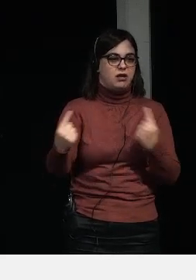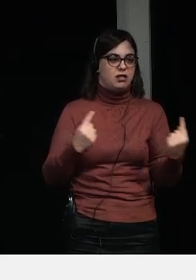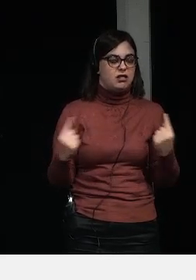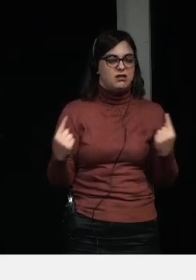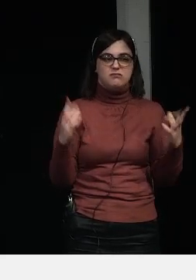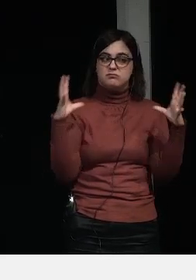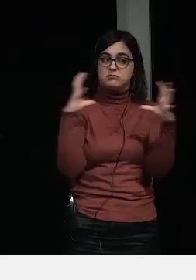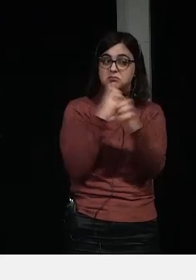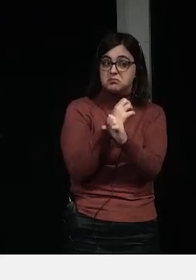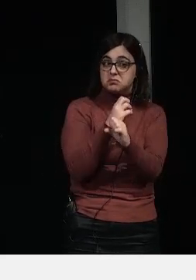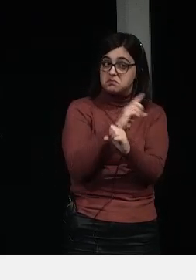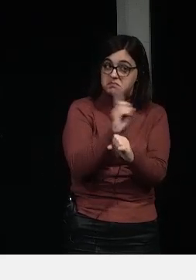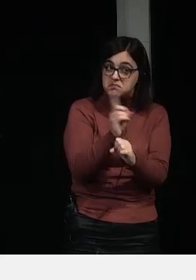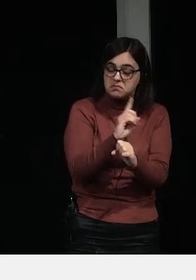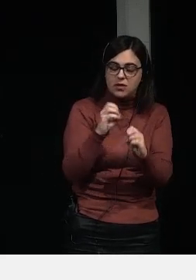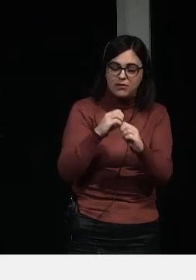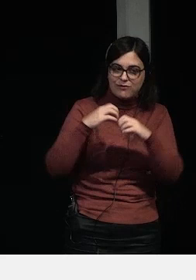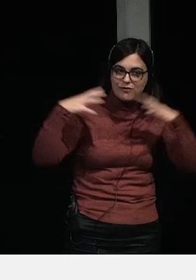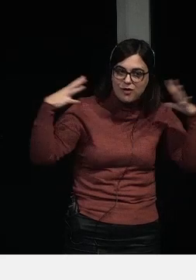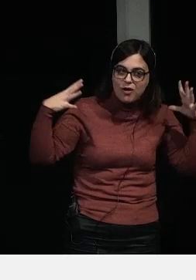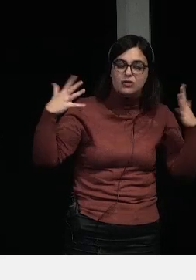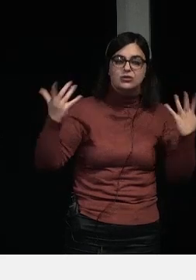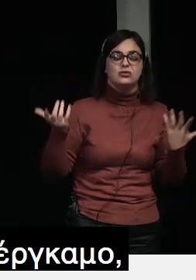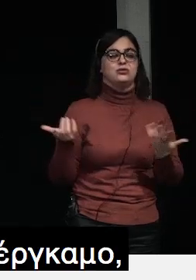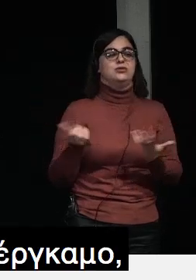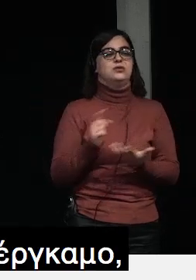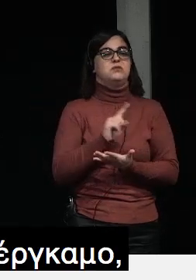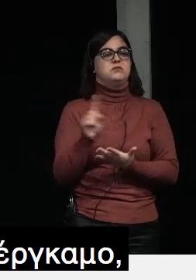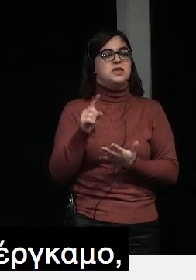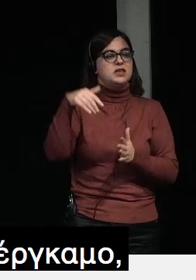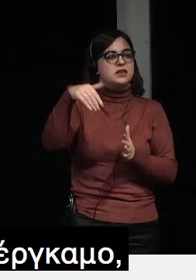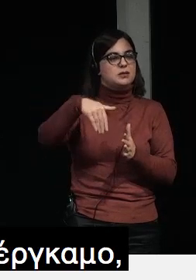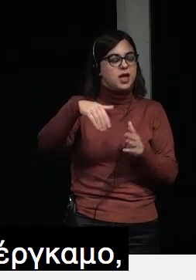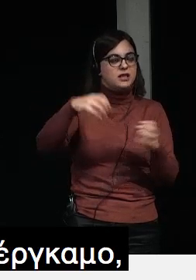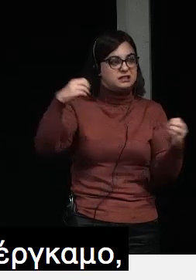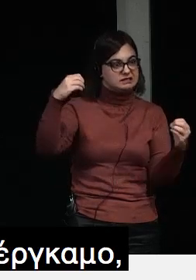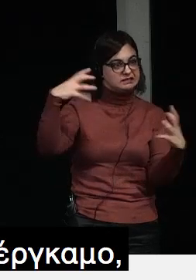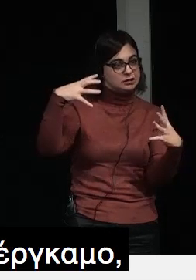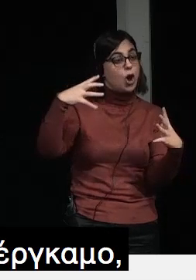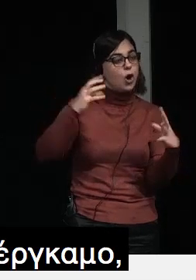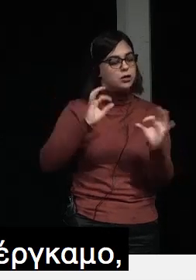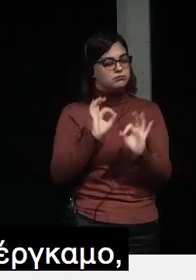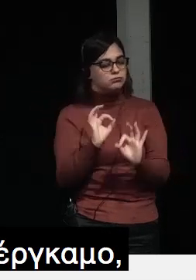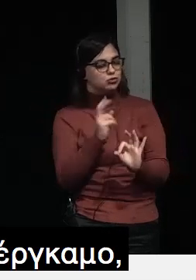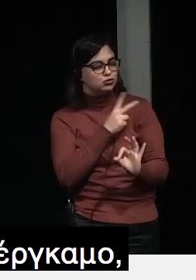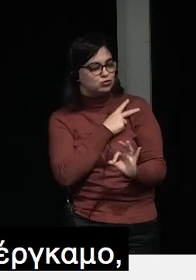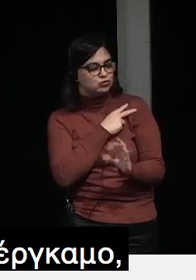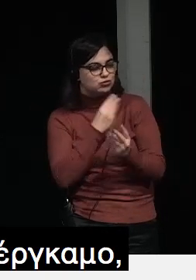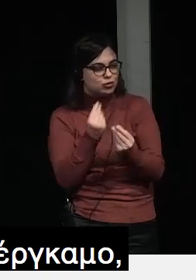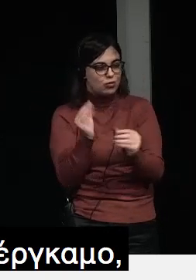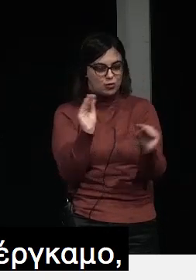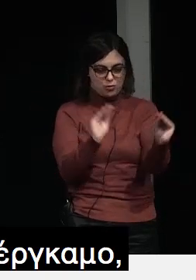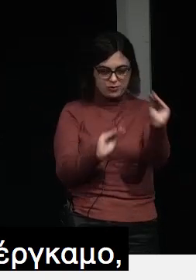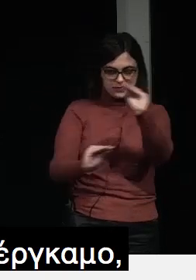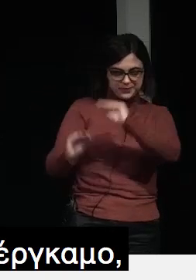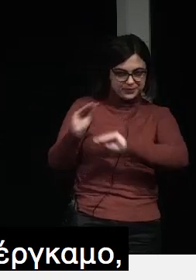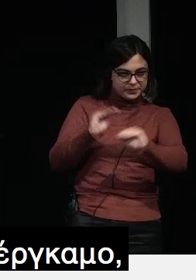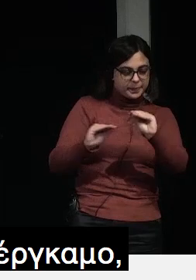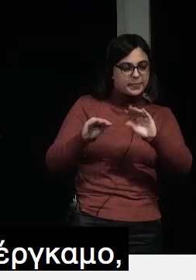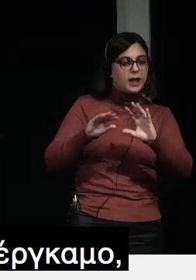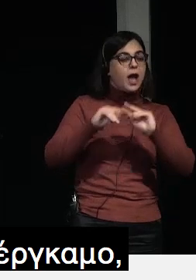lighting. The place is the Oratory of San Lupo, and it is one of the